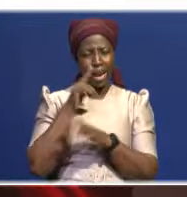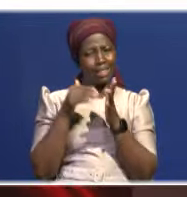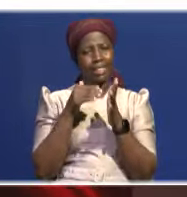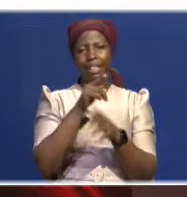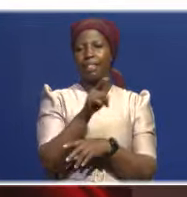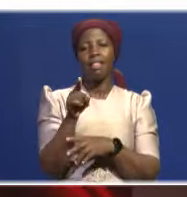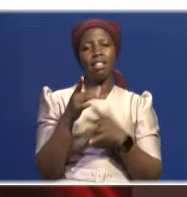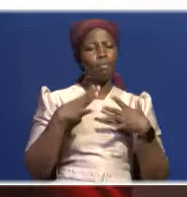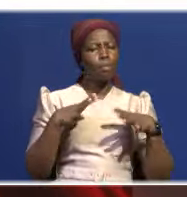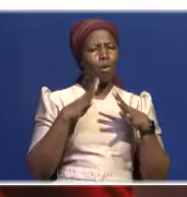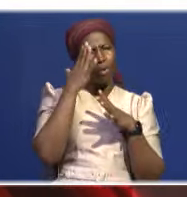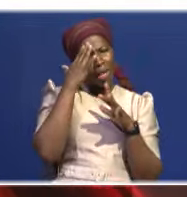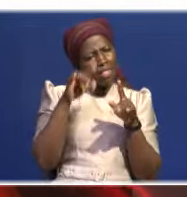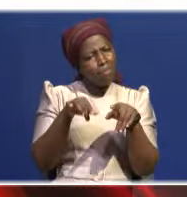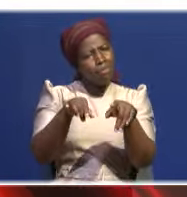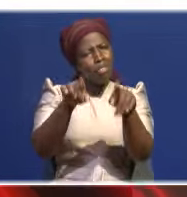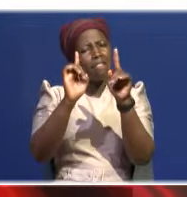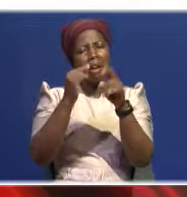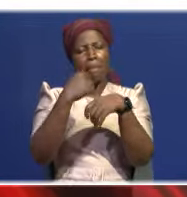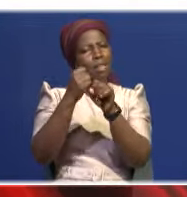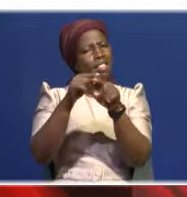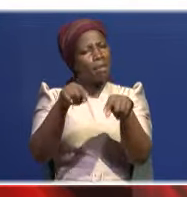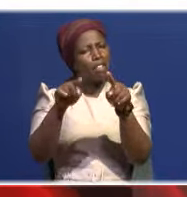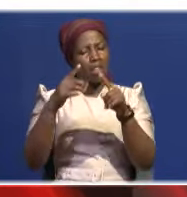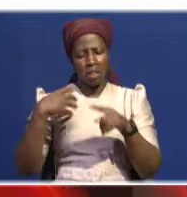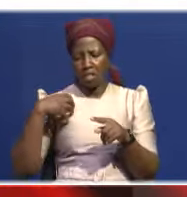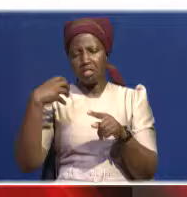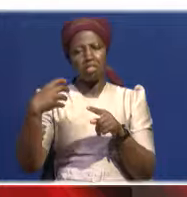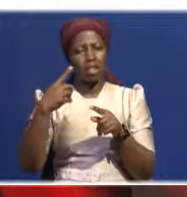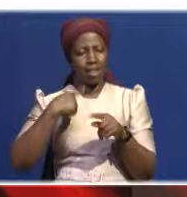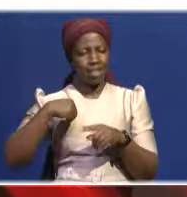Simply because wao wanajitajirisha na sisi tunaendelea